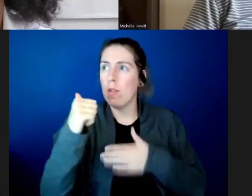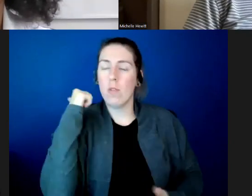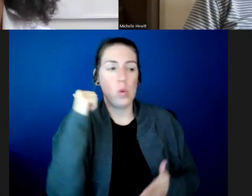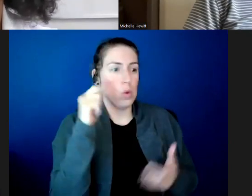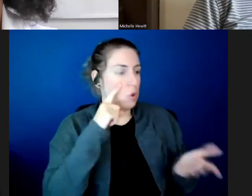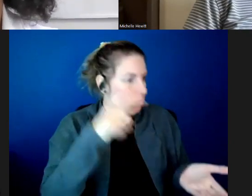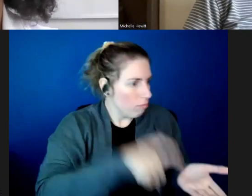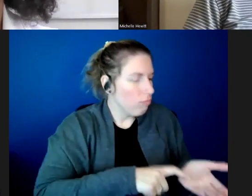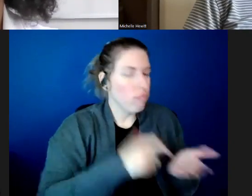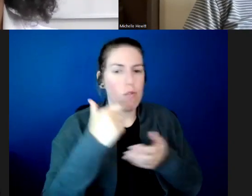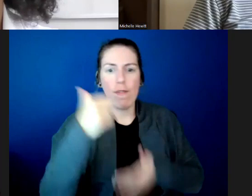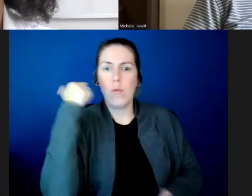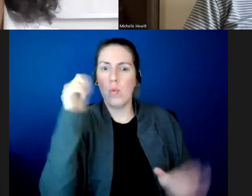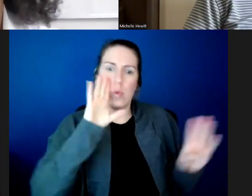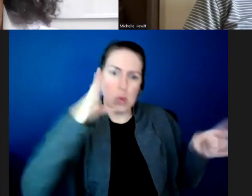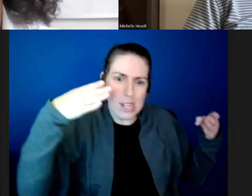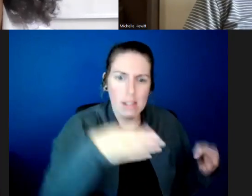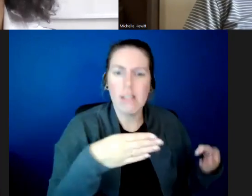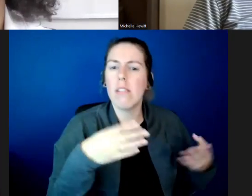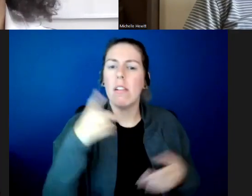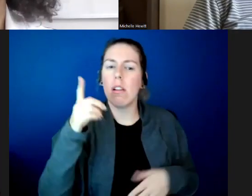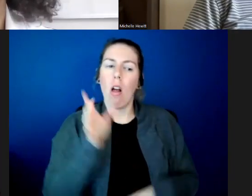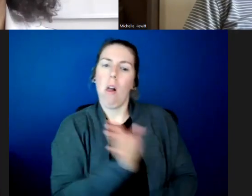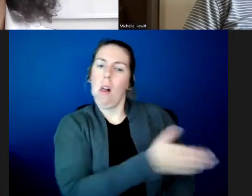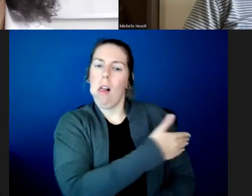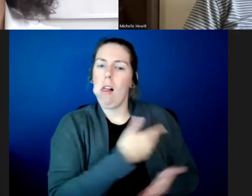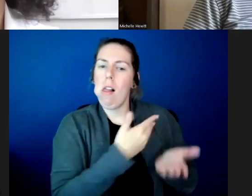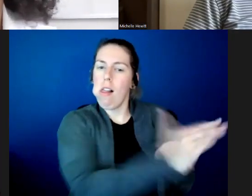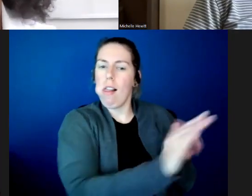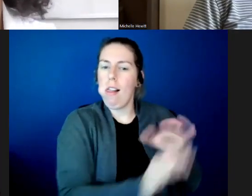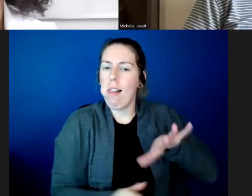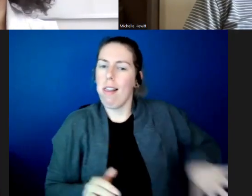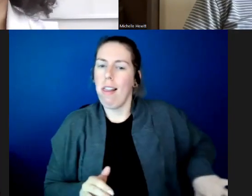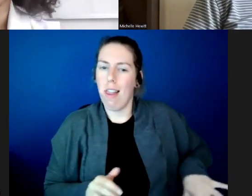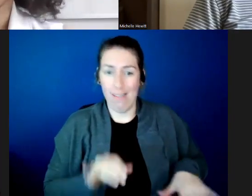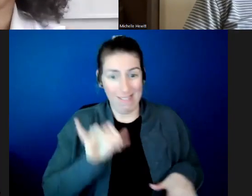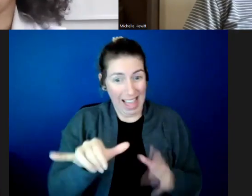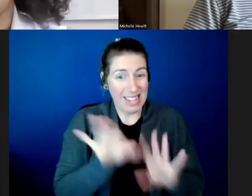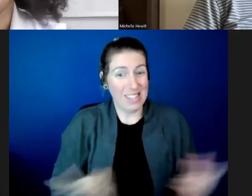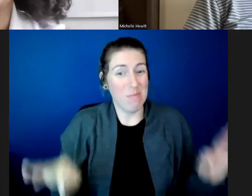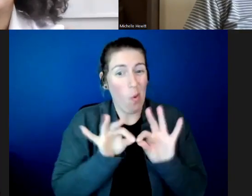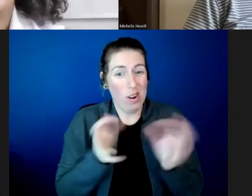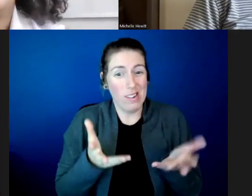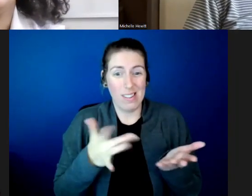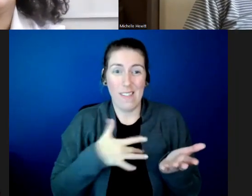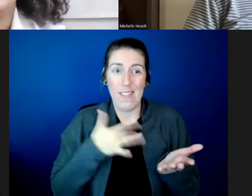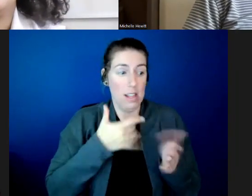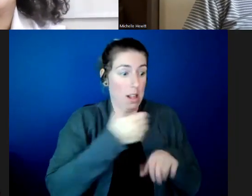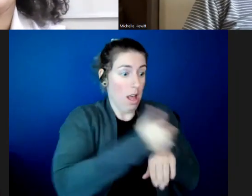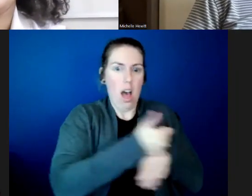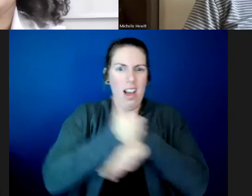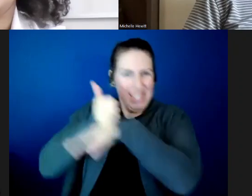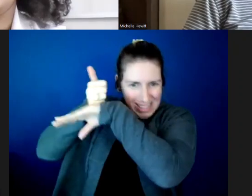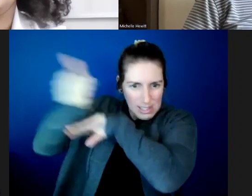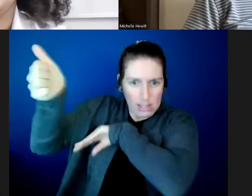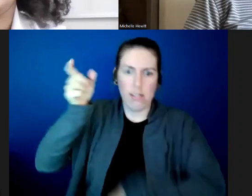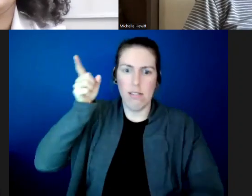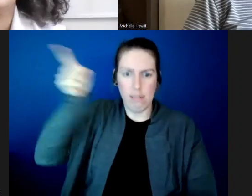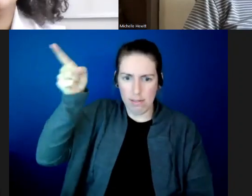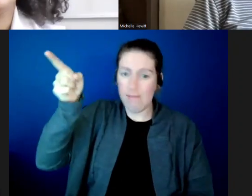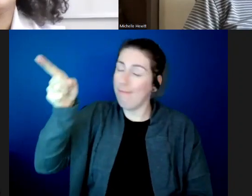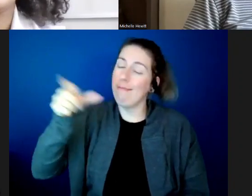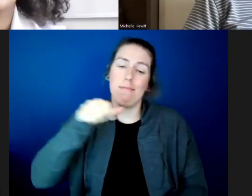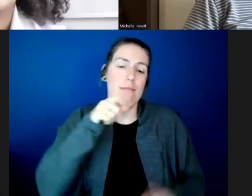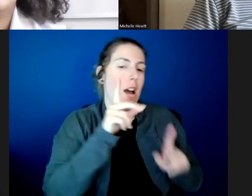poverty, is important. It's there, that's where the blame should lie and not